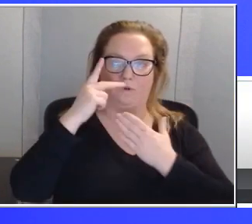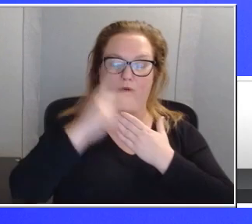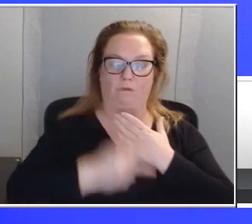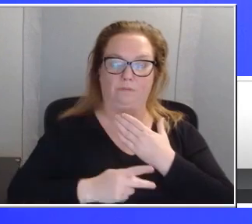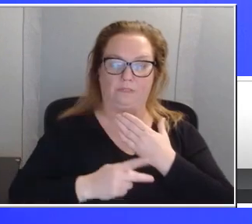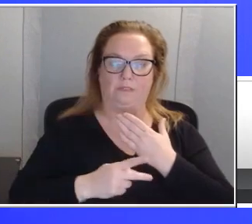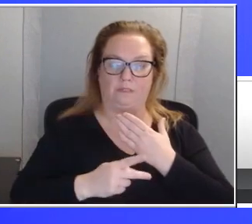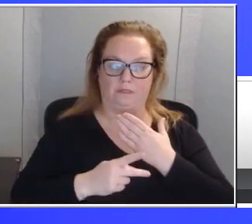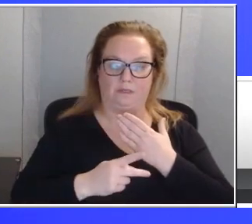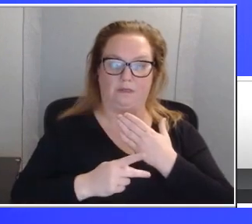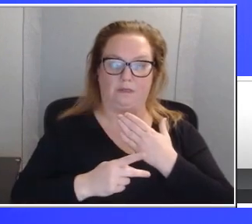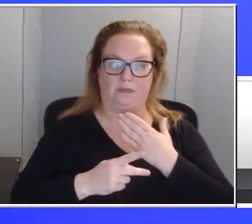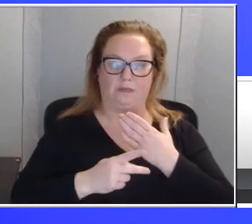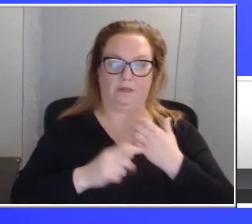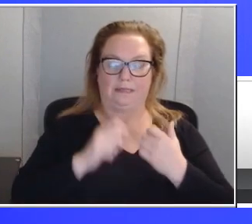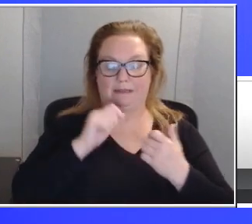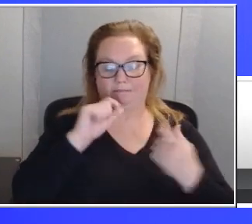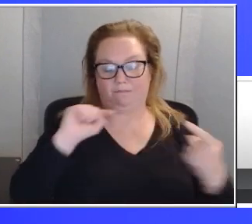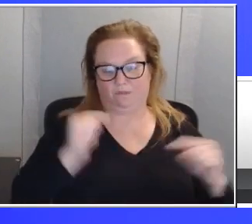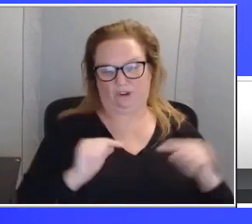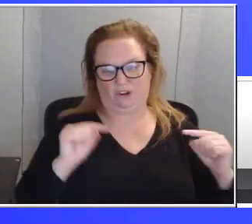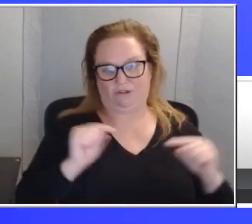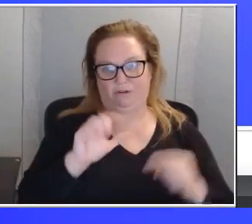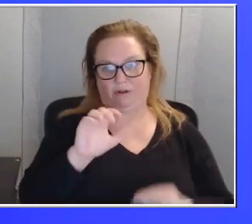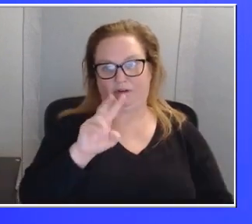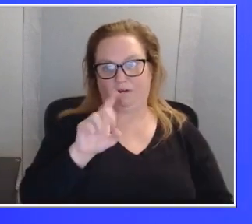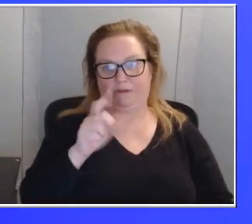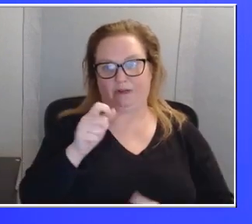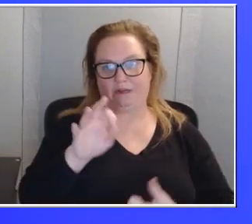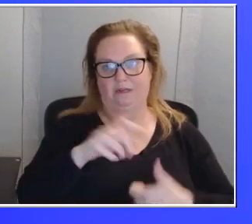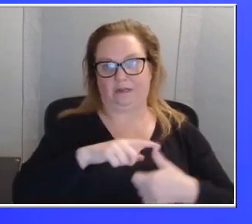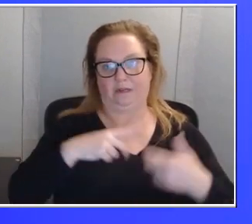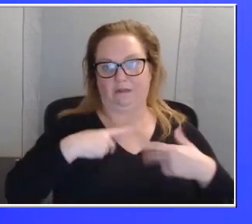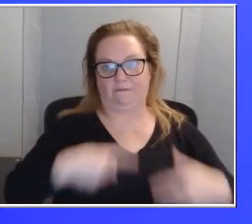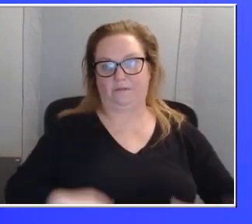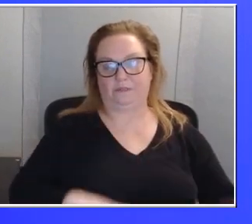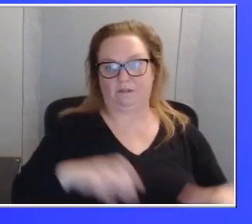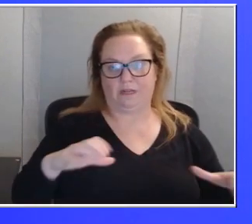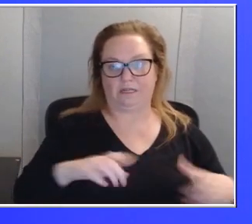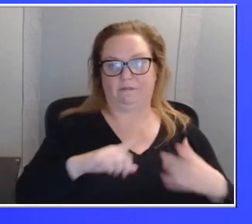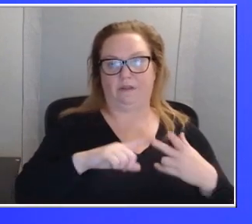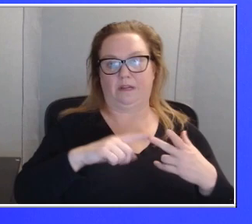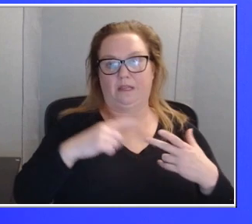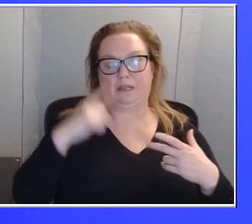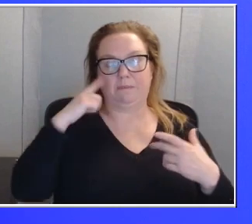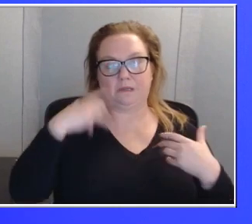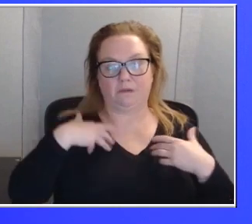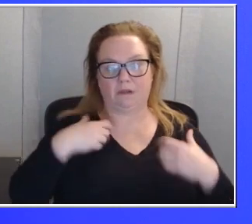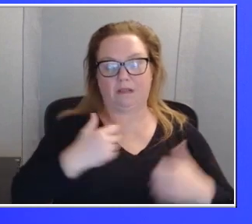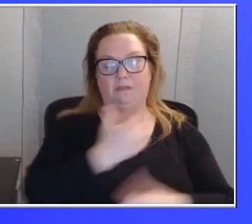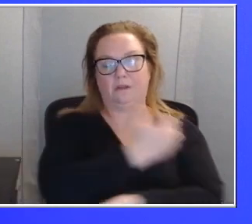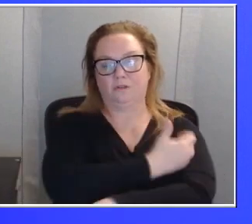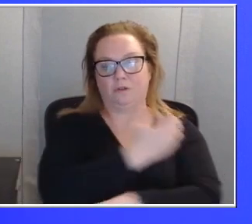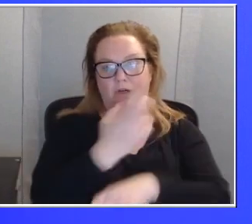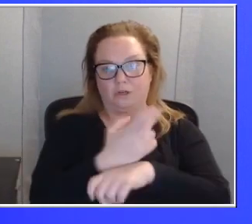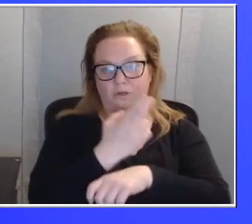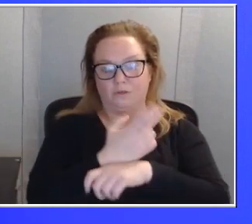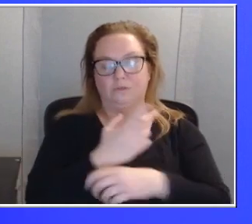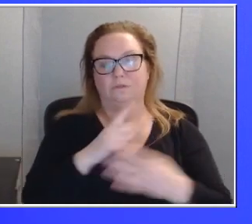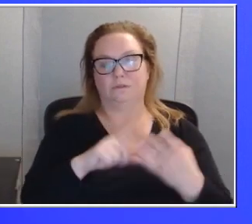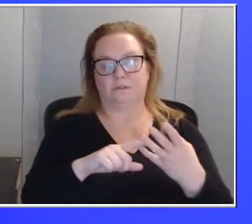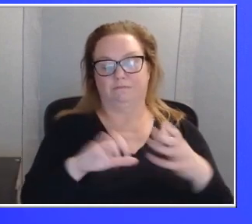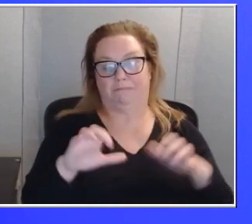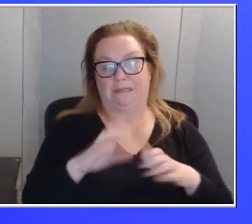that actually suffered a lot during COVID-19. I'm talking about physical activity, nutrition, mental health, substance use. So I'm really